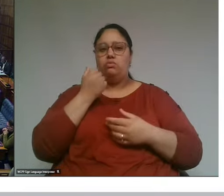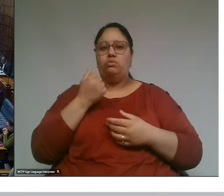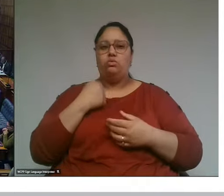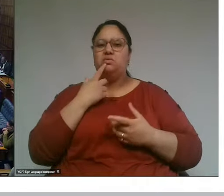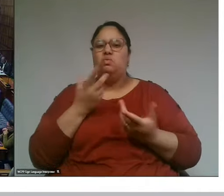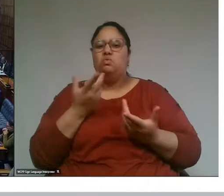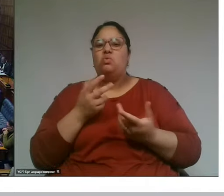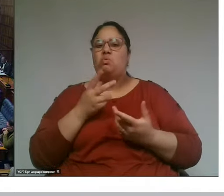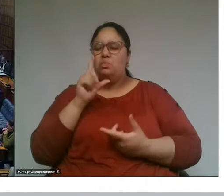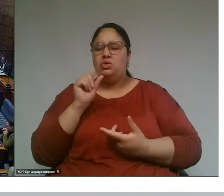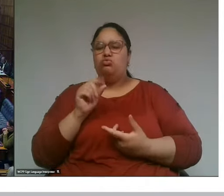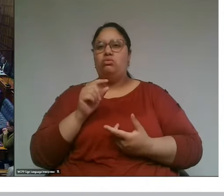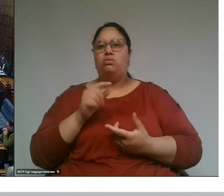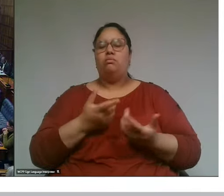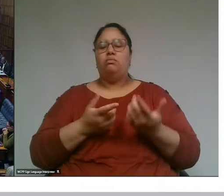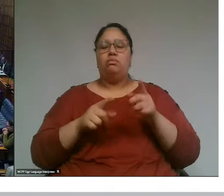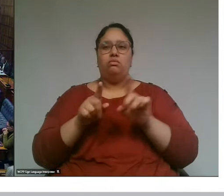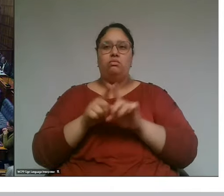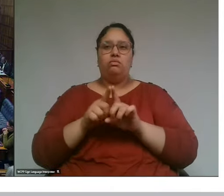organization